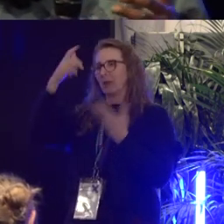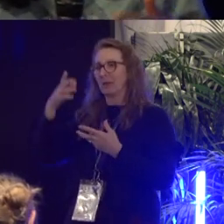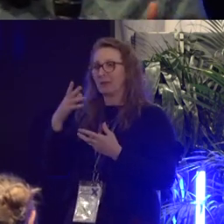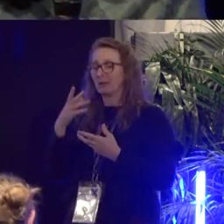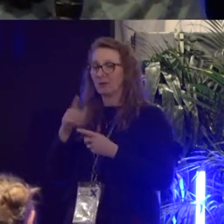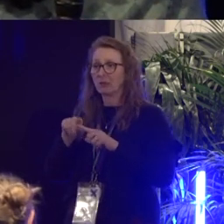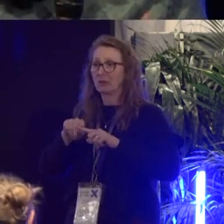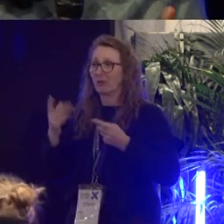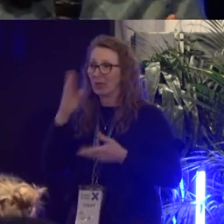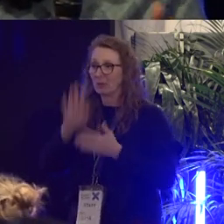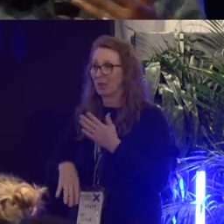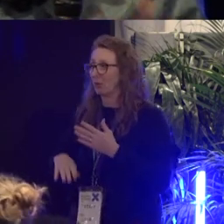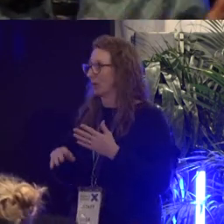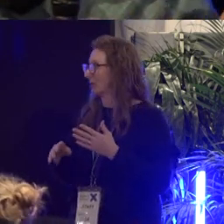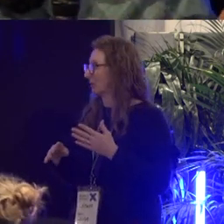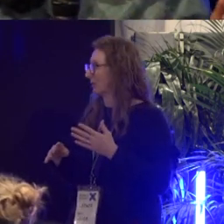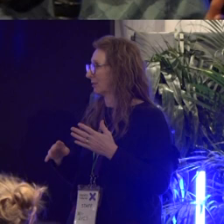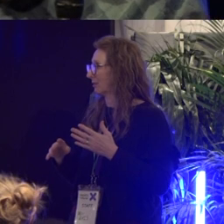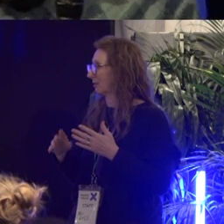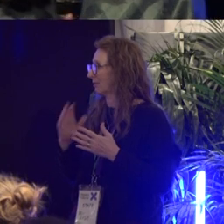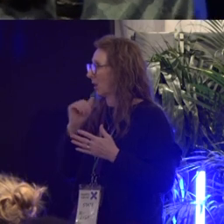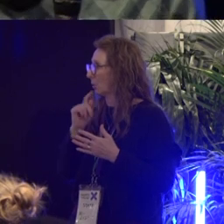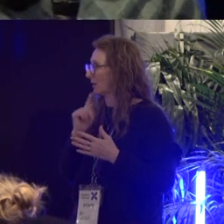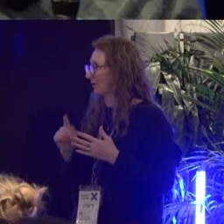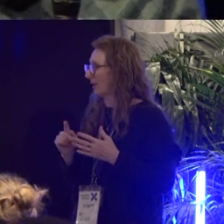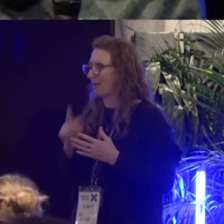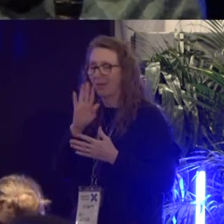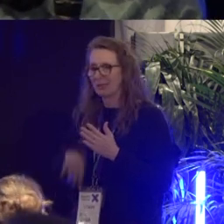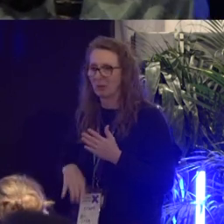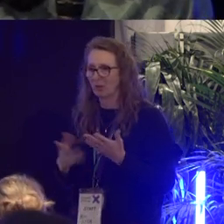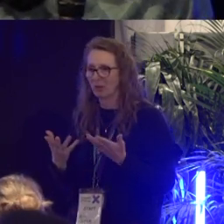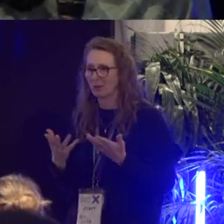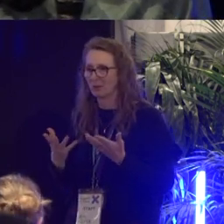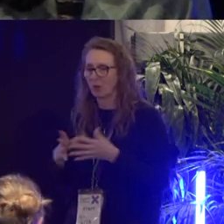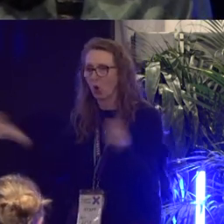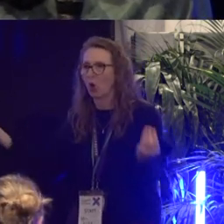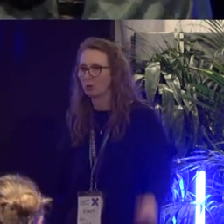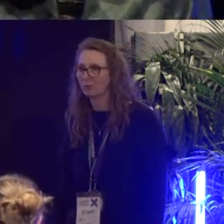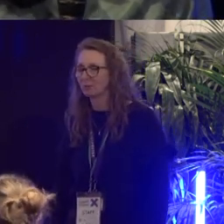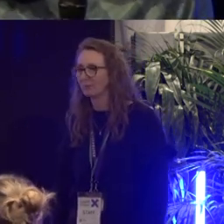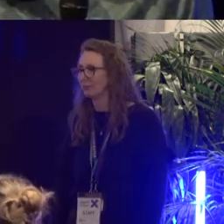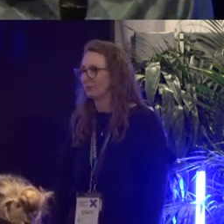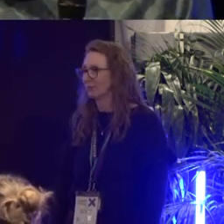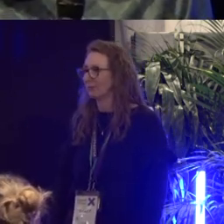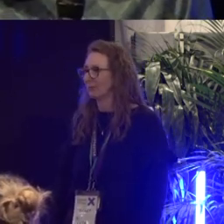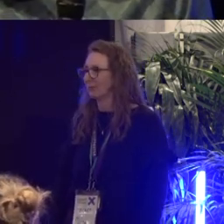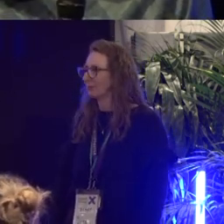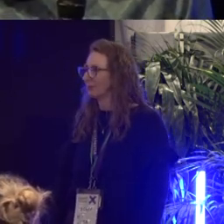same experience, but I wouldn't necessarily say that experience is completely gone into the ether.